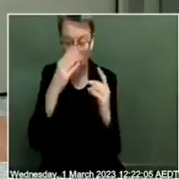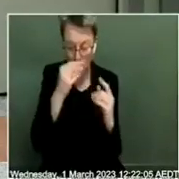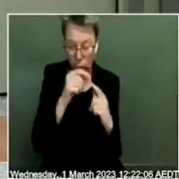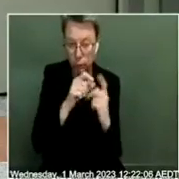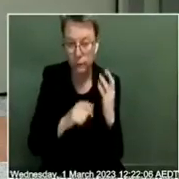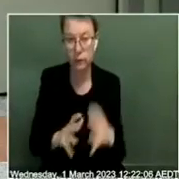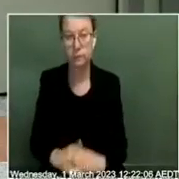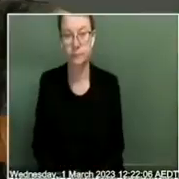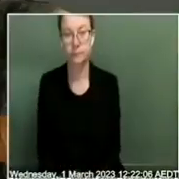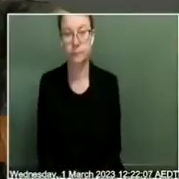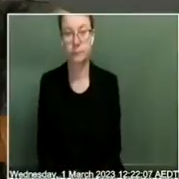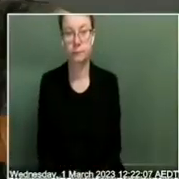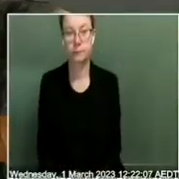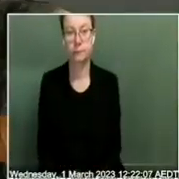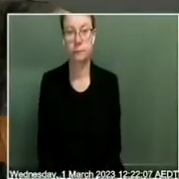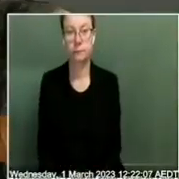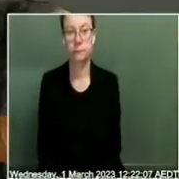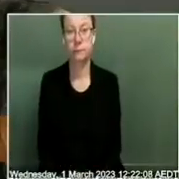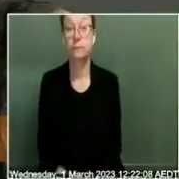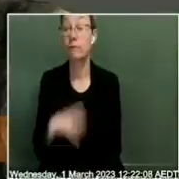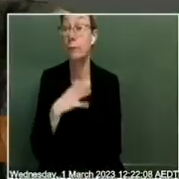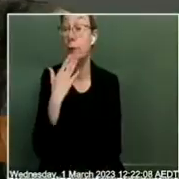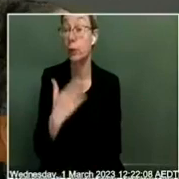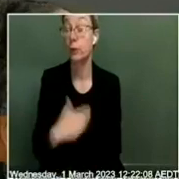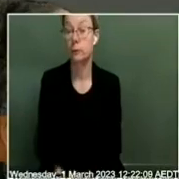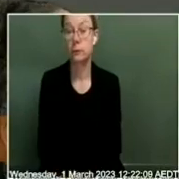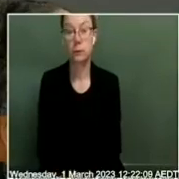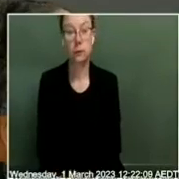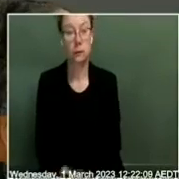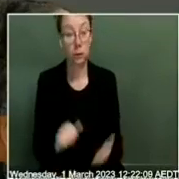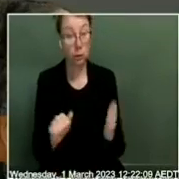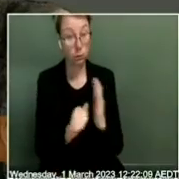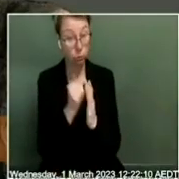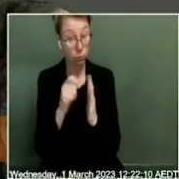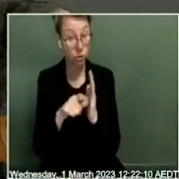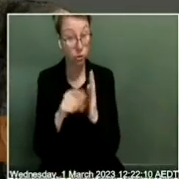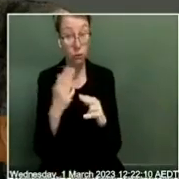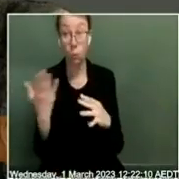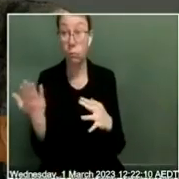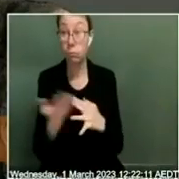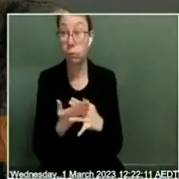Yeah, that's fine, thank you. Is that an appropriate time for a break? We will resume at 2 p.m. with the next witness.